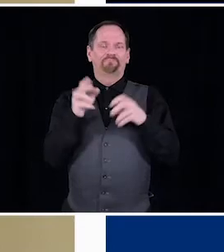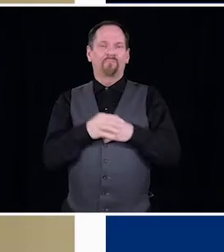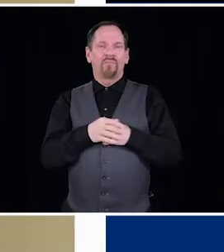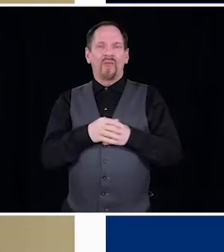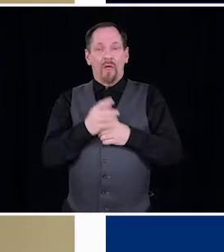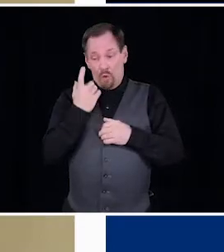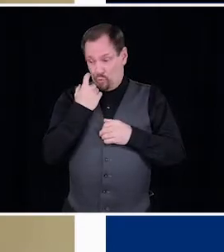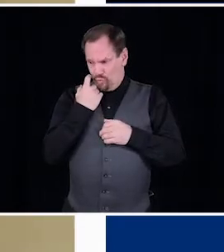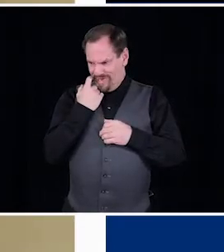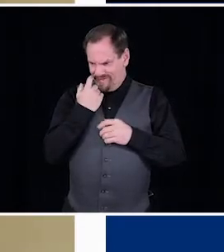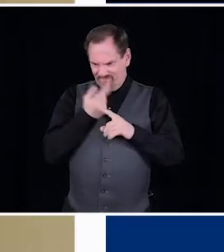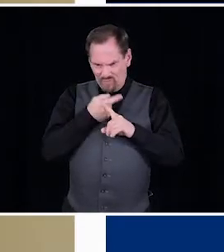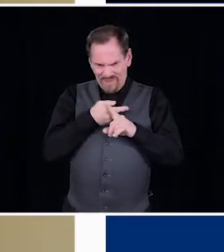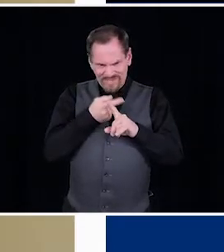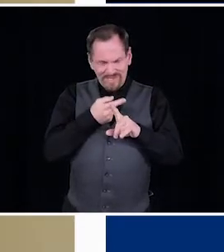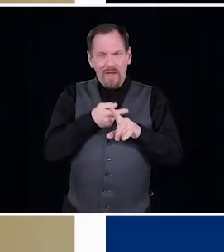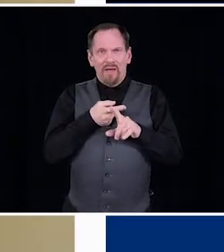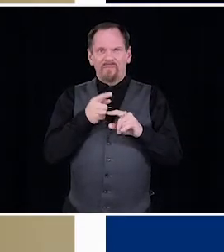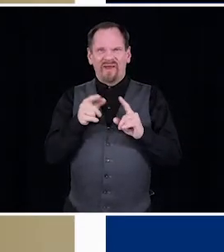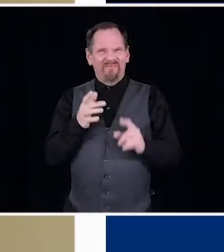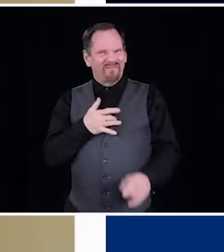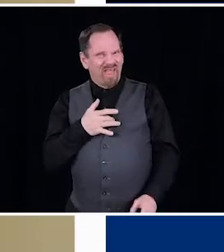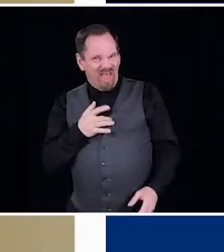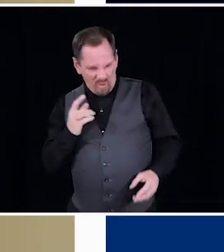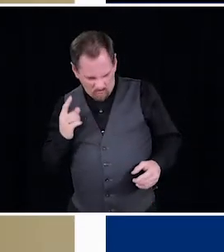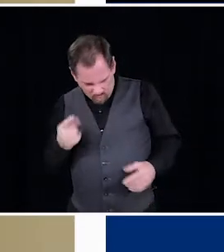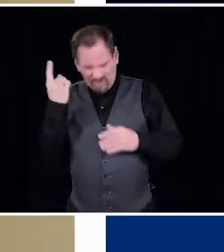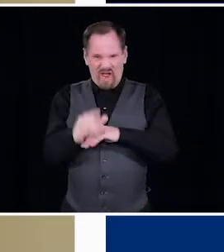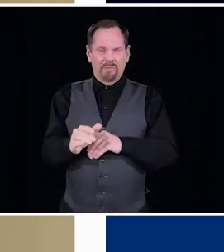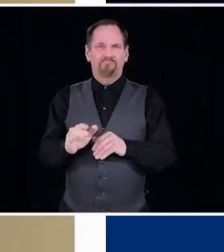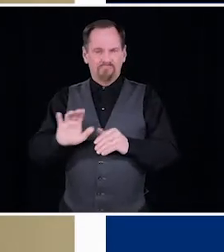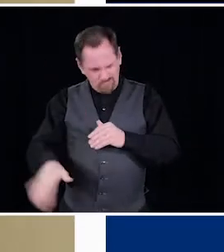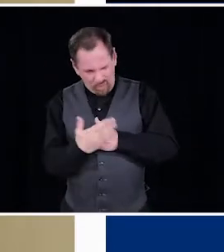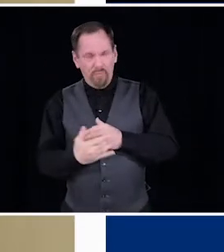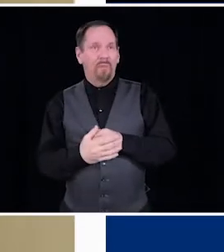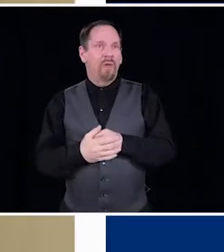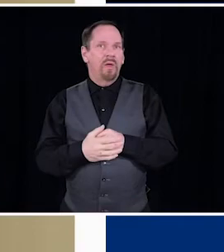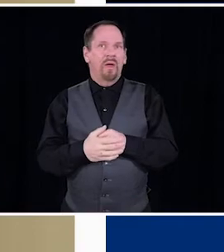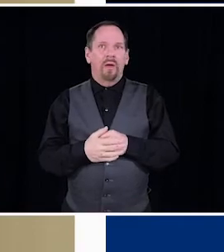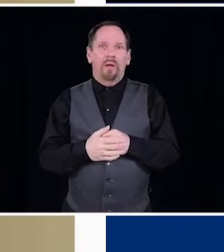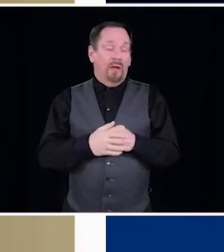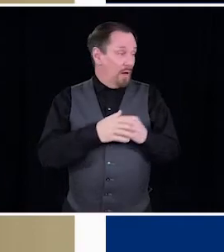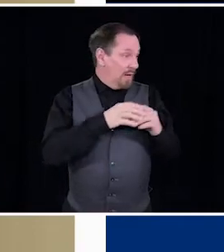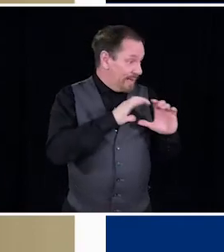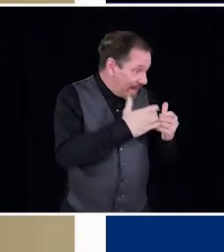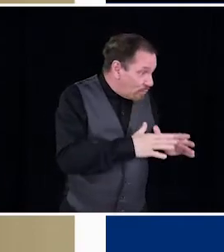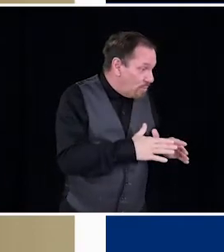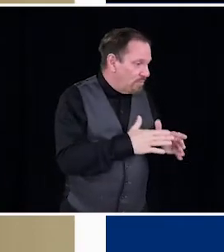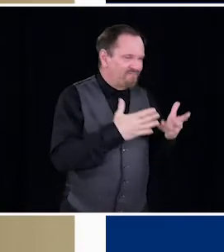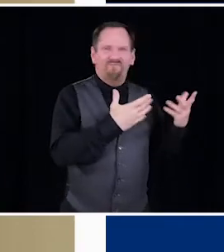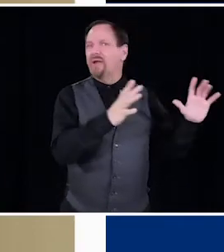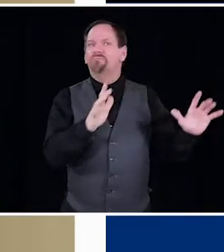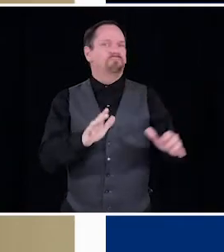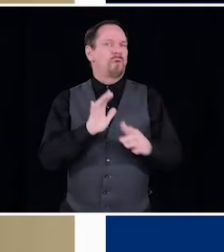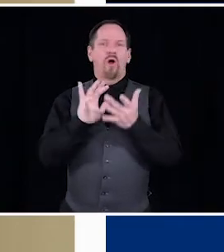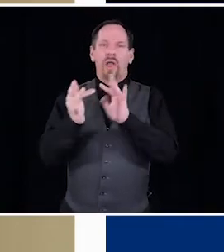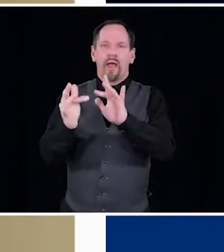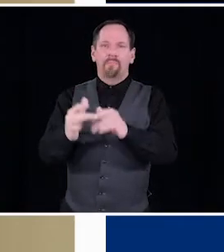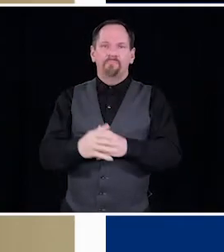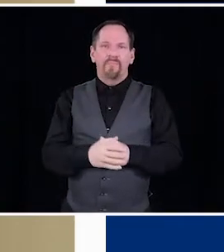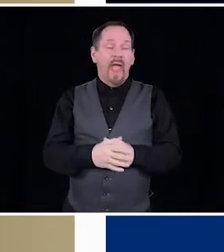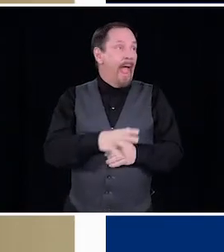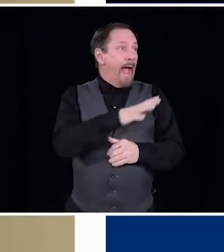months, but seemingly overnight, schools and universities switched to online learning.